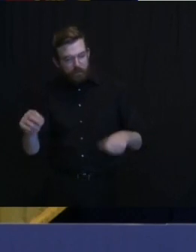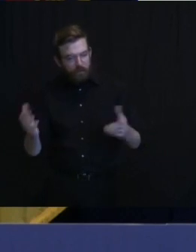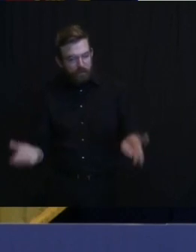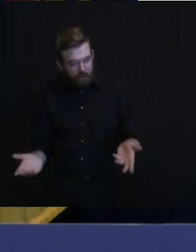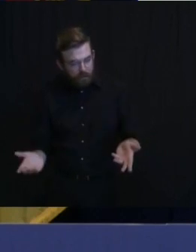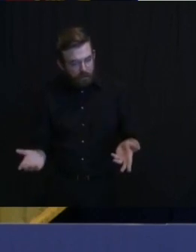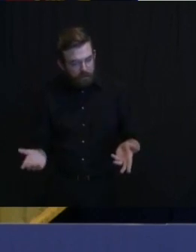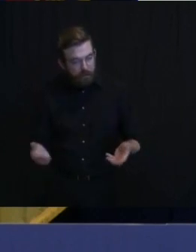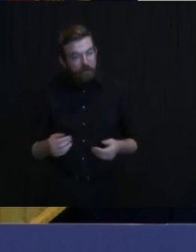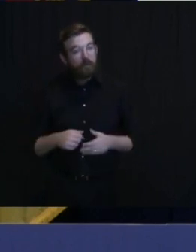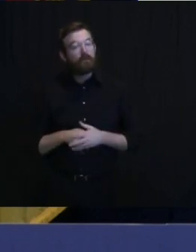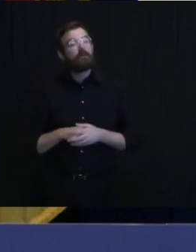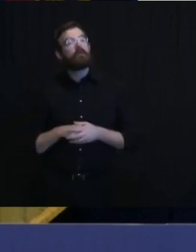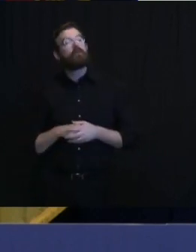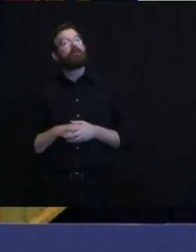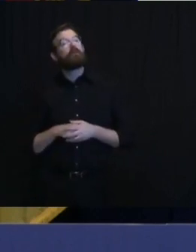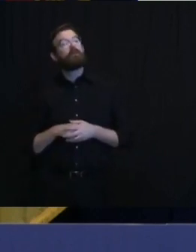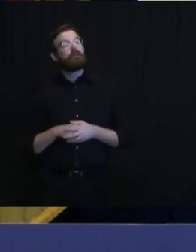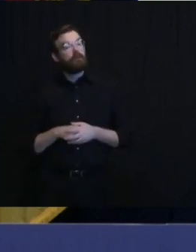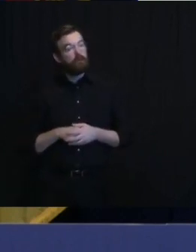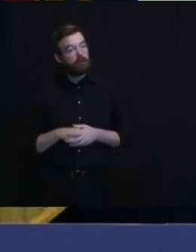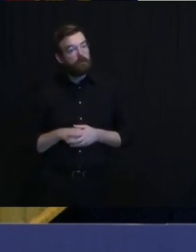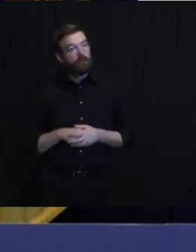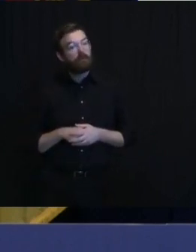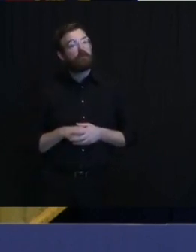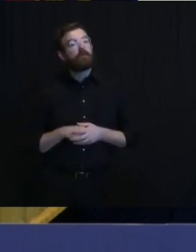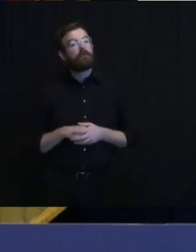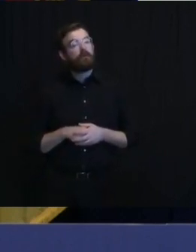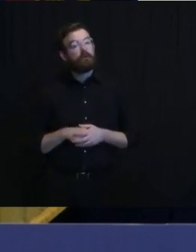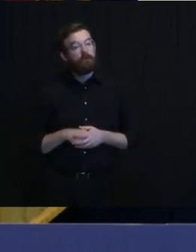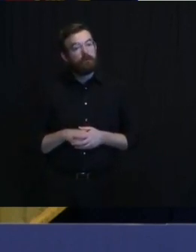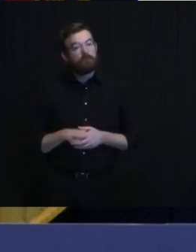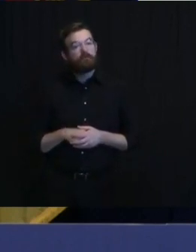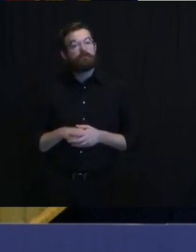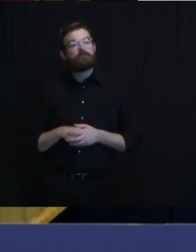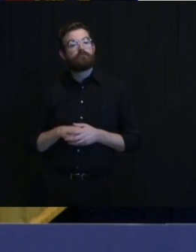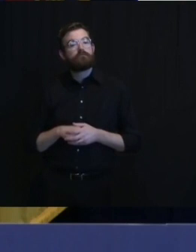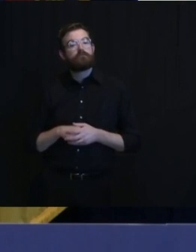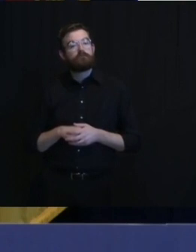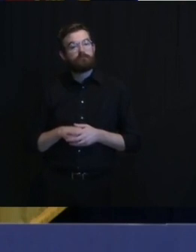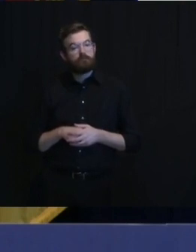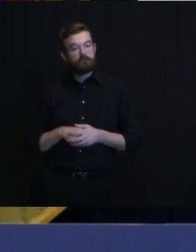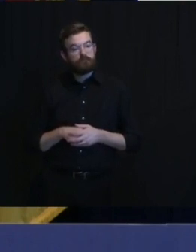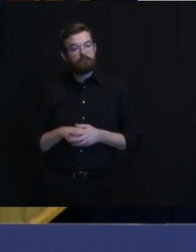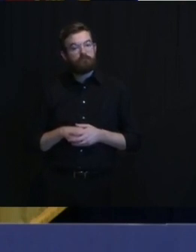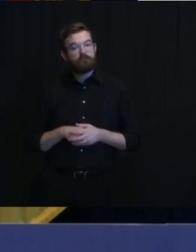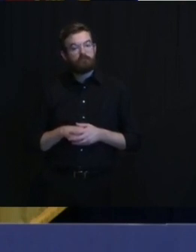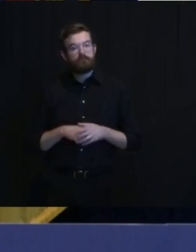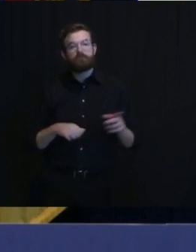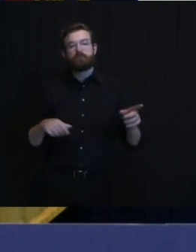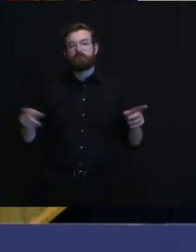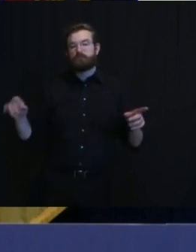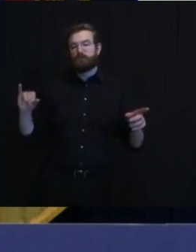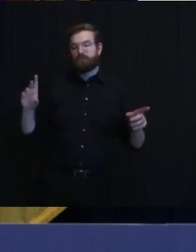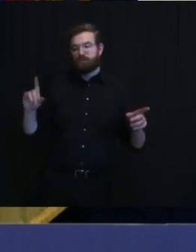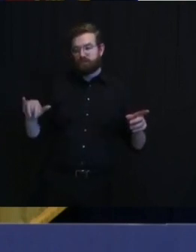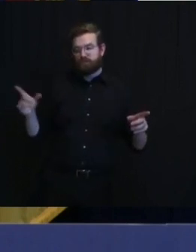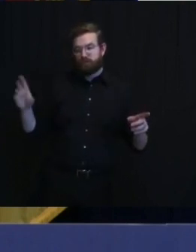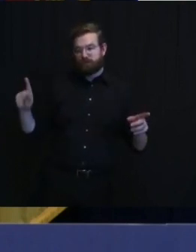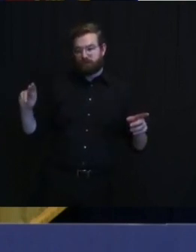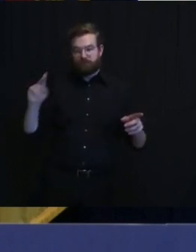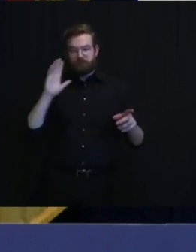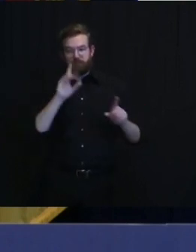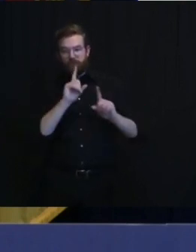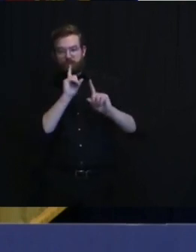the data that we track. Yeah, I'd give the same answer I gave on Wednesday based on what we know. I mean, there are always going to be some